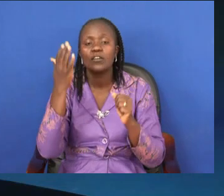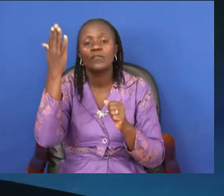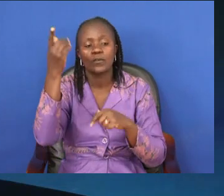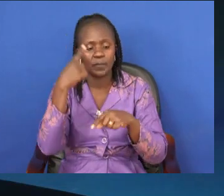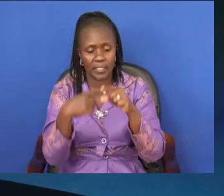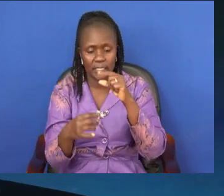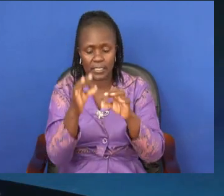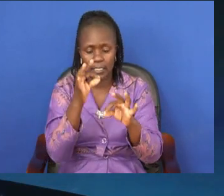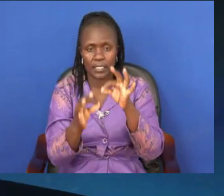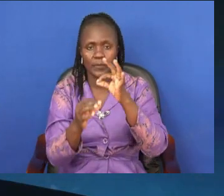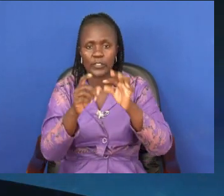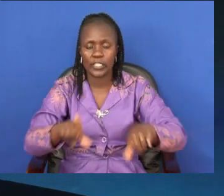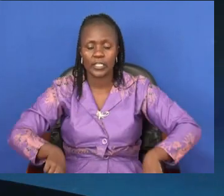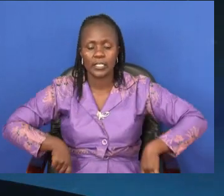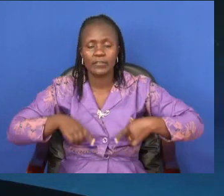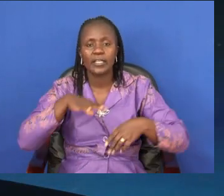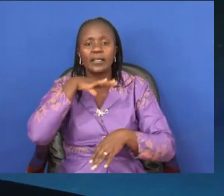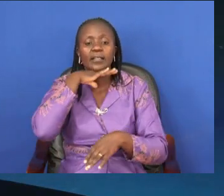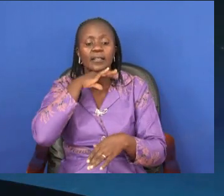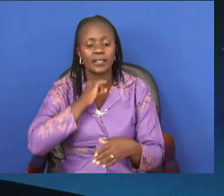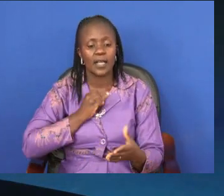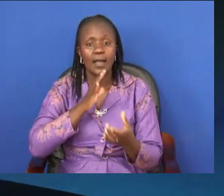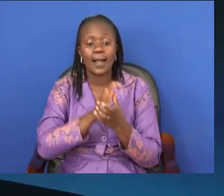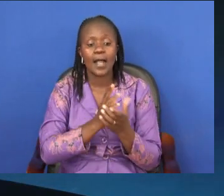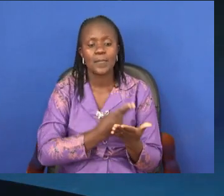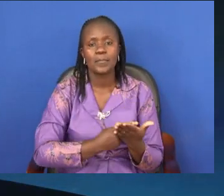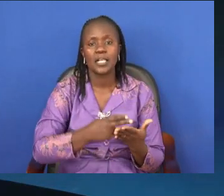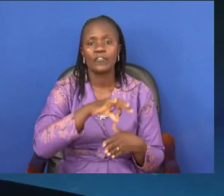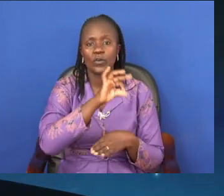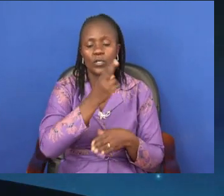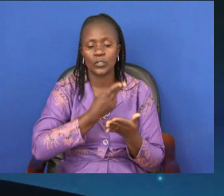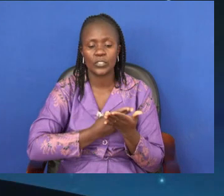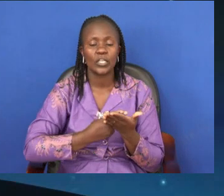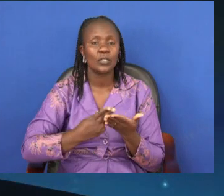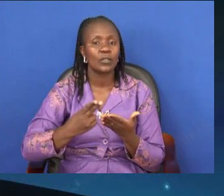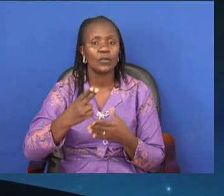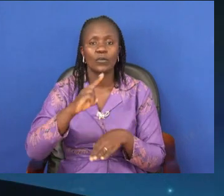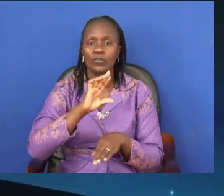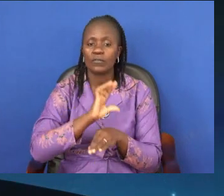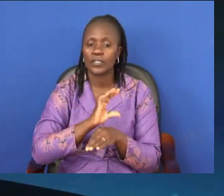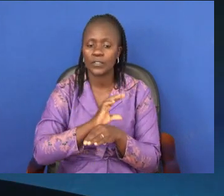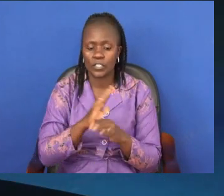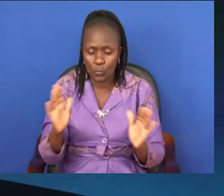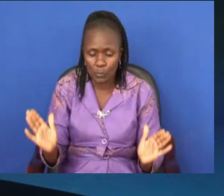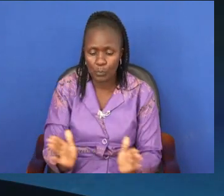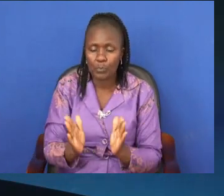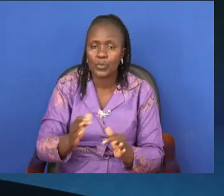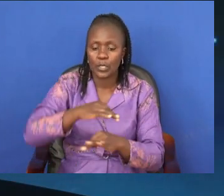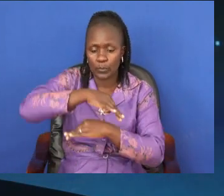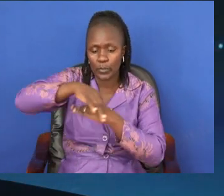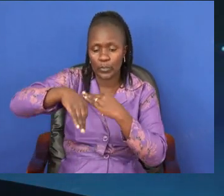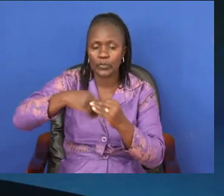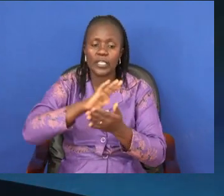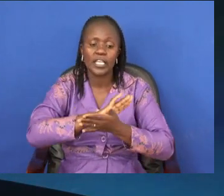Almighty. From there he shall come to judge the living and the dead. I believe in the Holy Ghost, the Holy Universal Church,